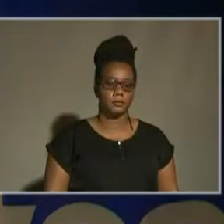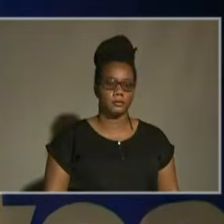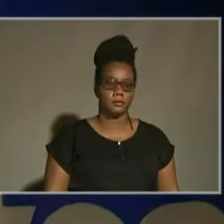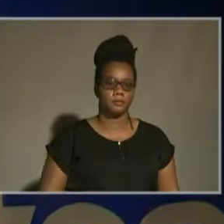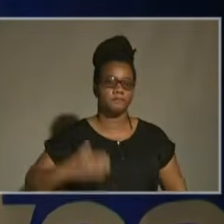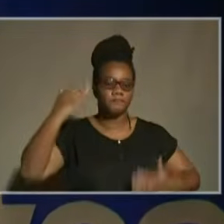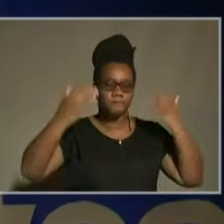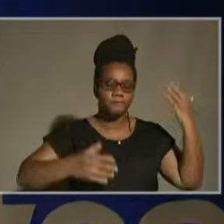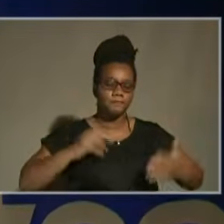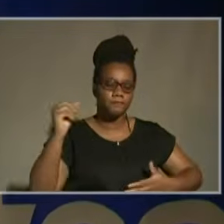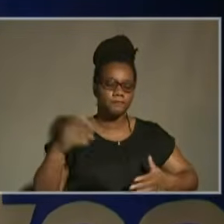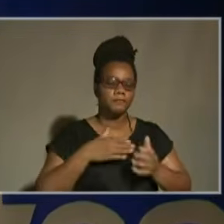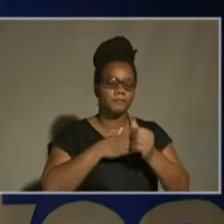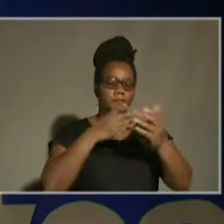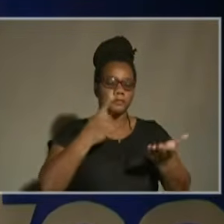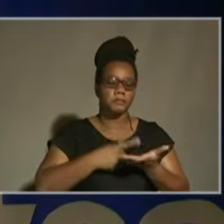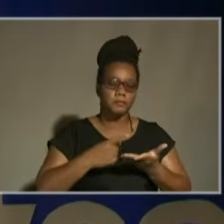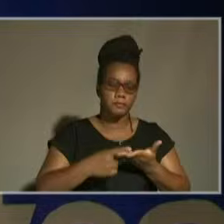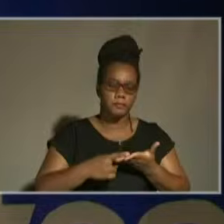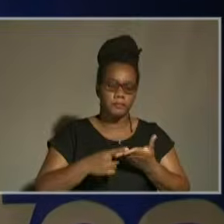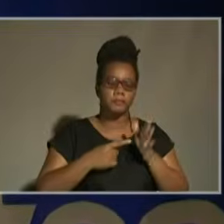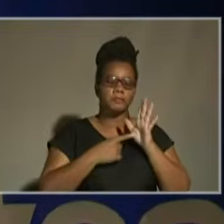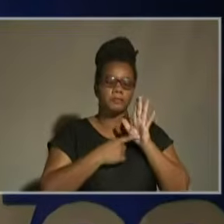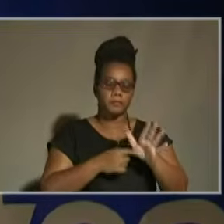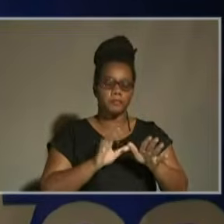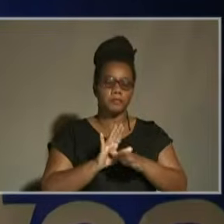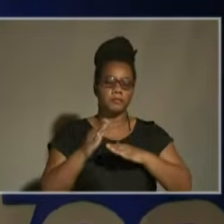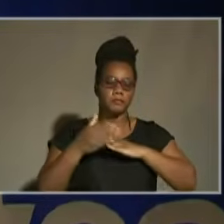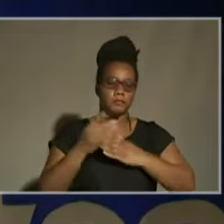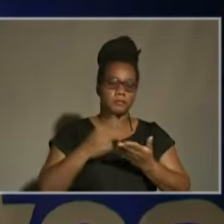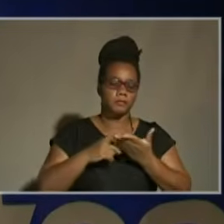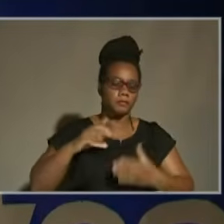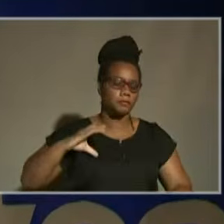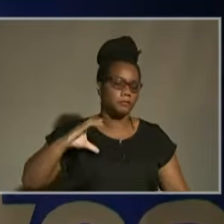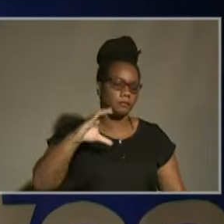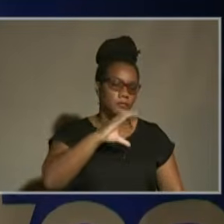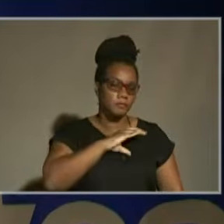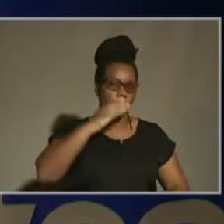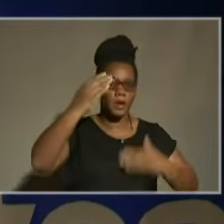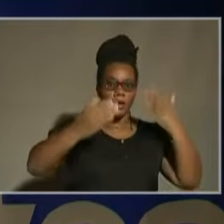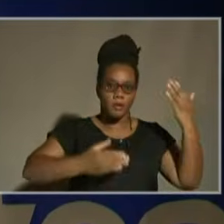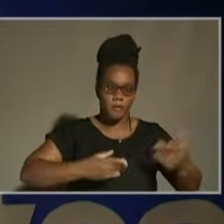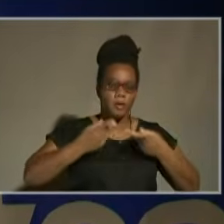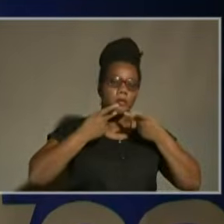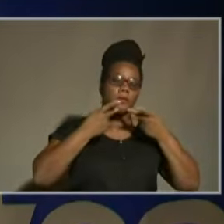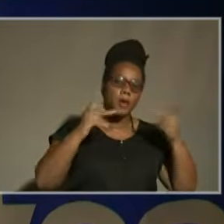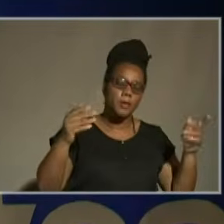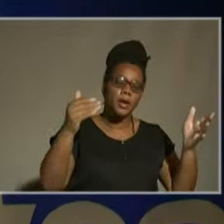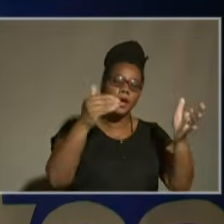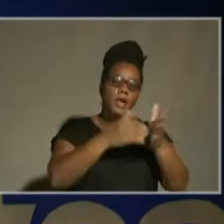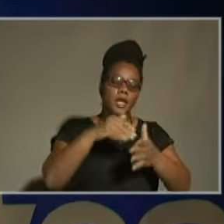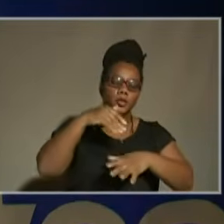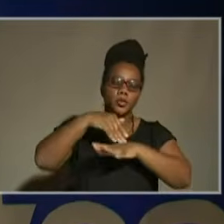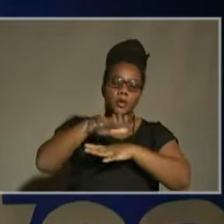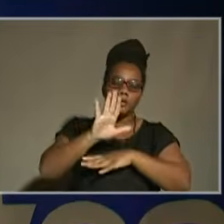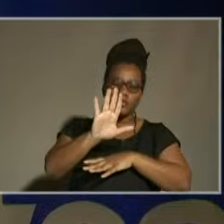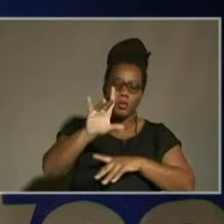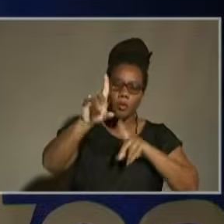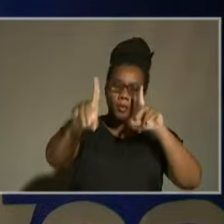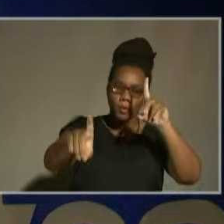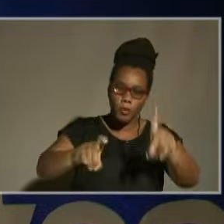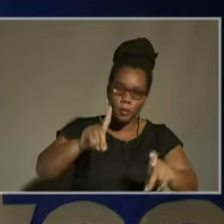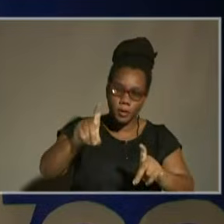Welcome back to the Leaders' Debate presented by the Jamaica Debates Commission. We invite you, the public, again, to send us your